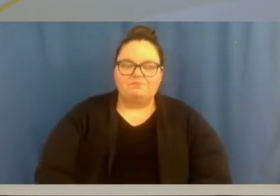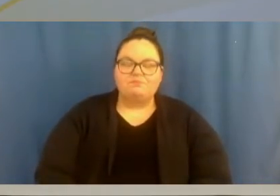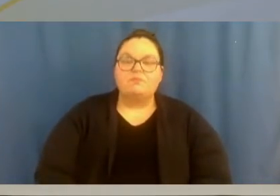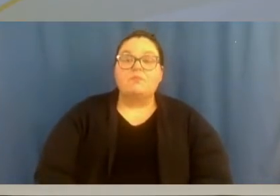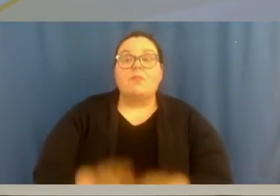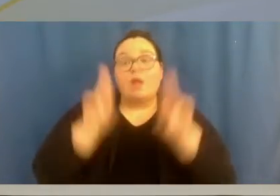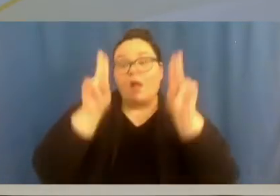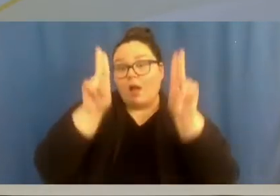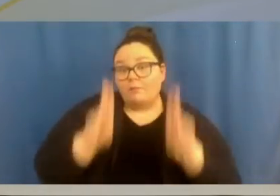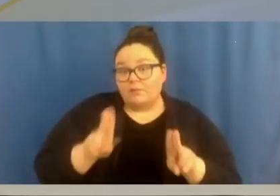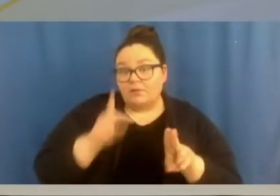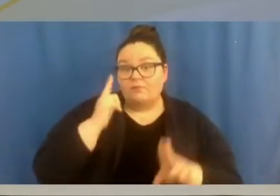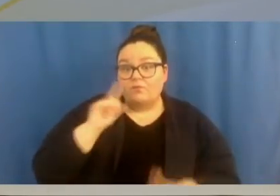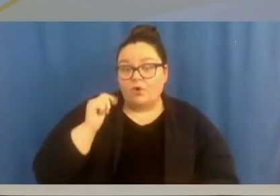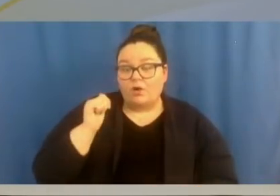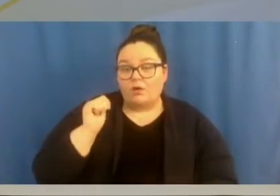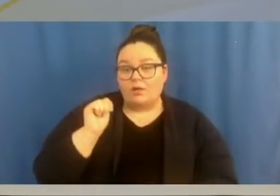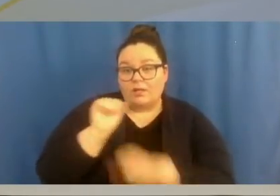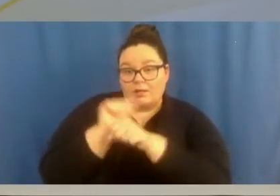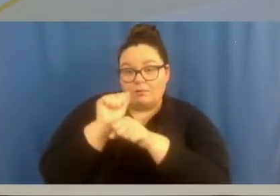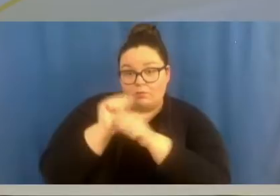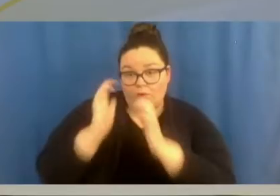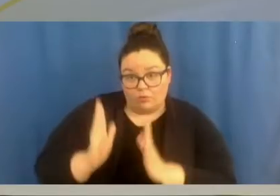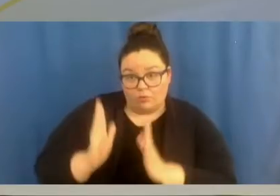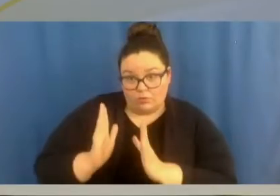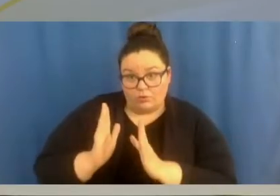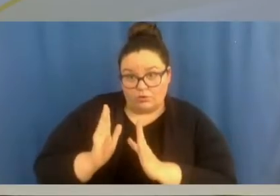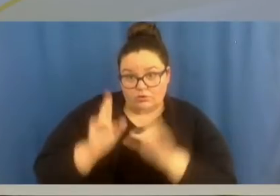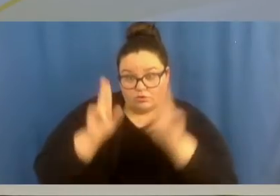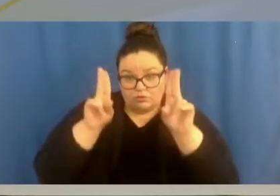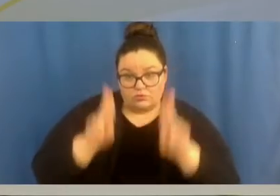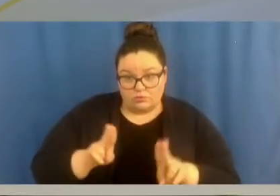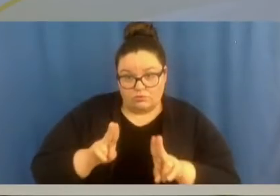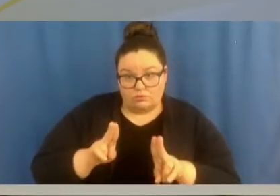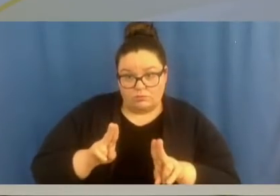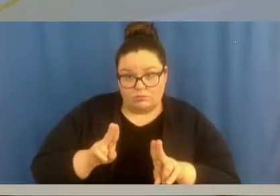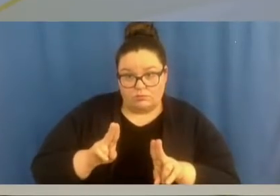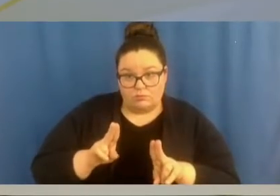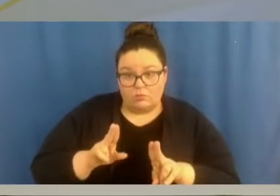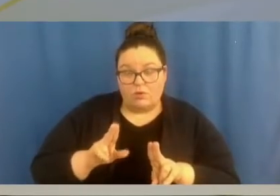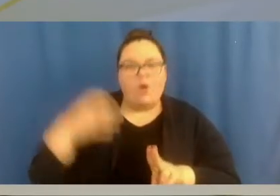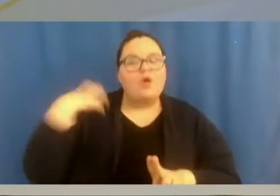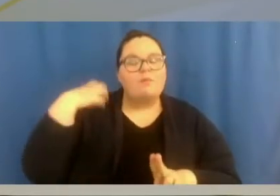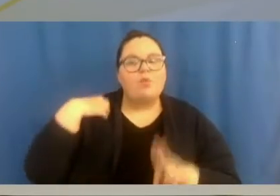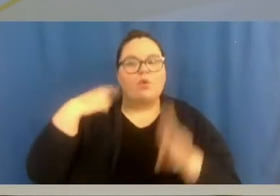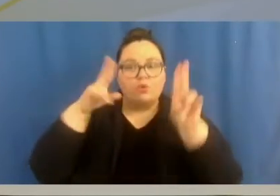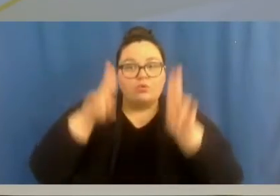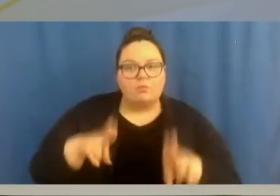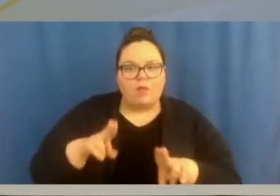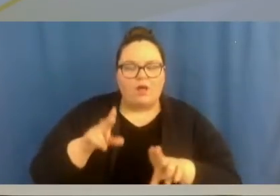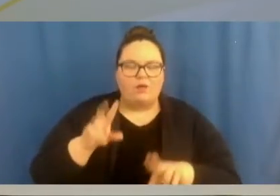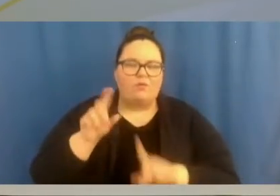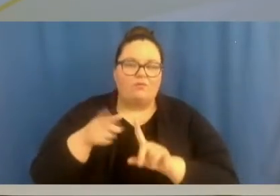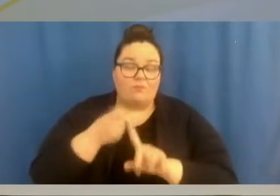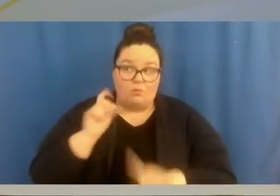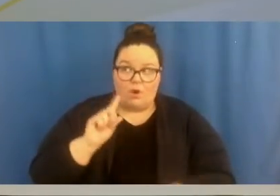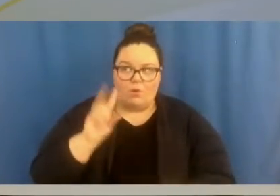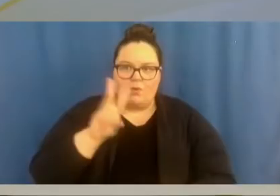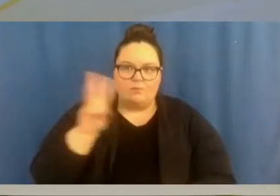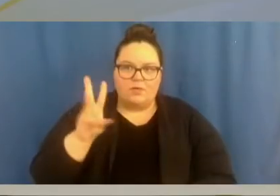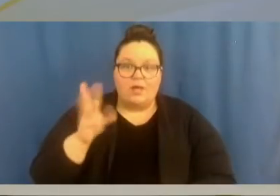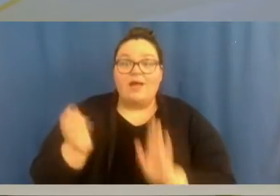employers to apply for these grocery gift cards is now available on our website also. And once again, that webpage